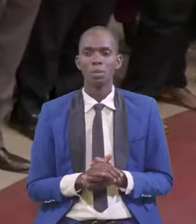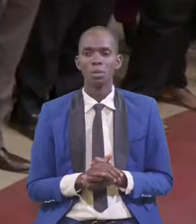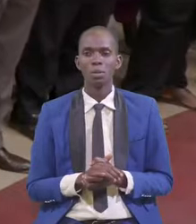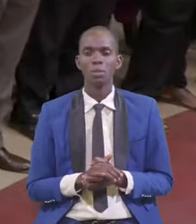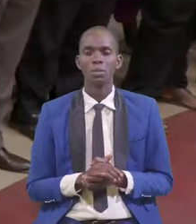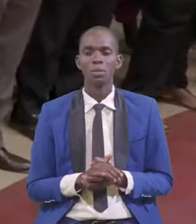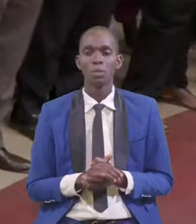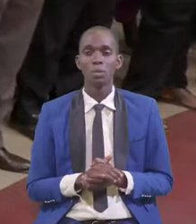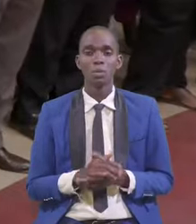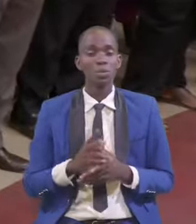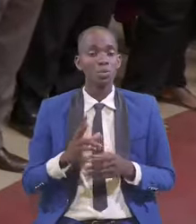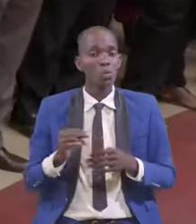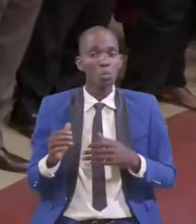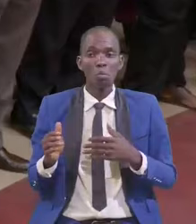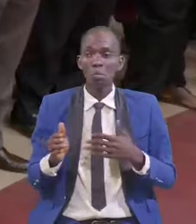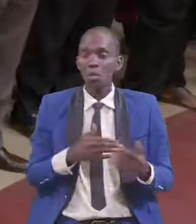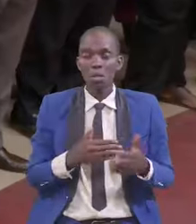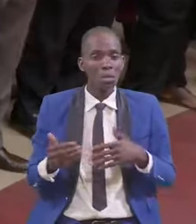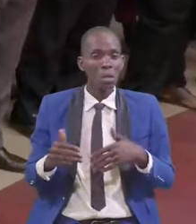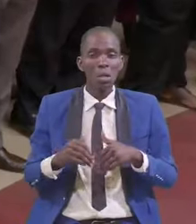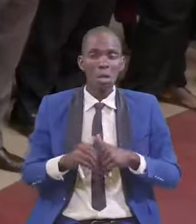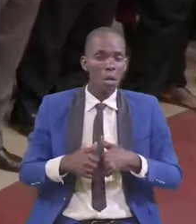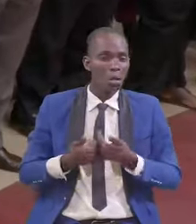however lonely we are in this